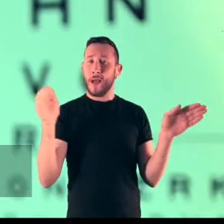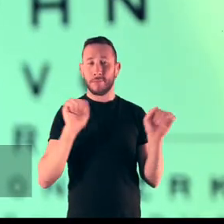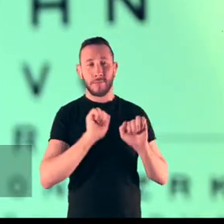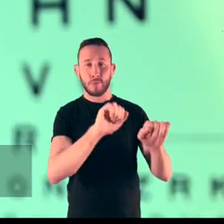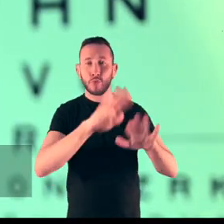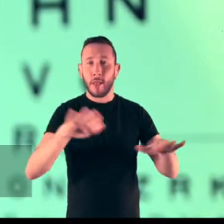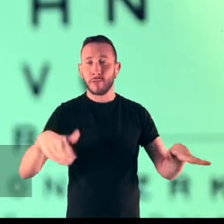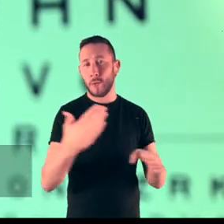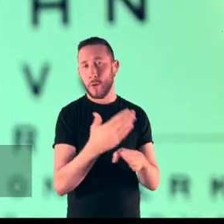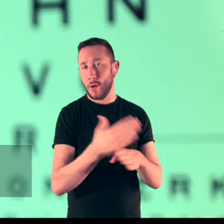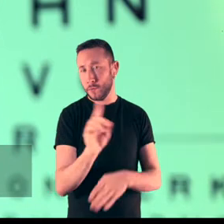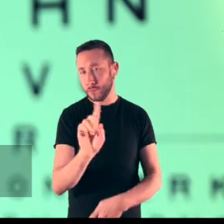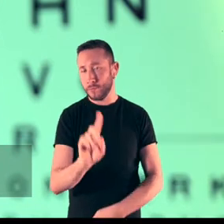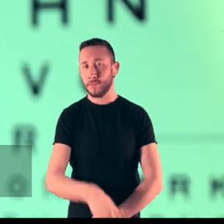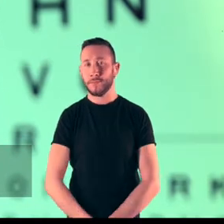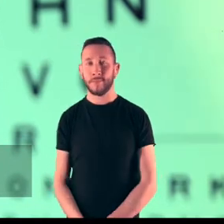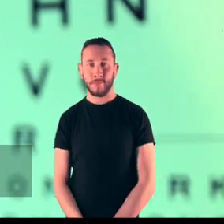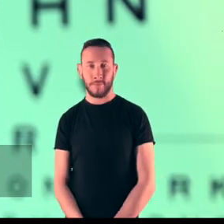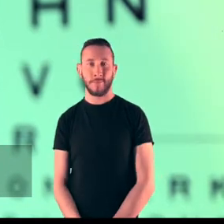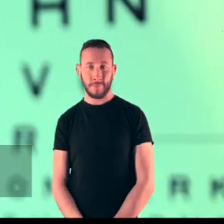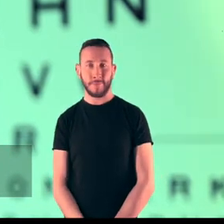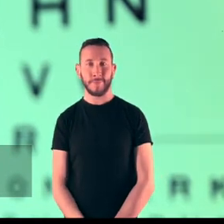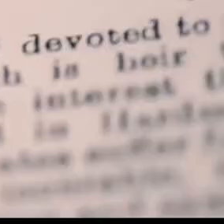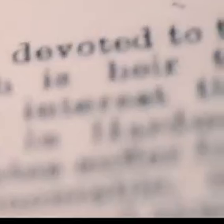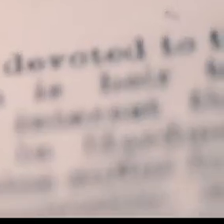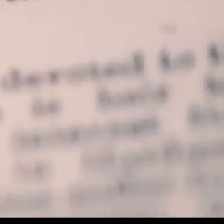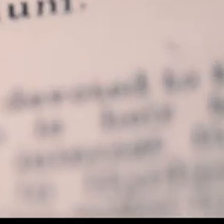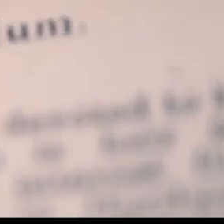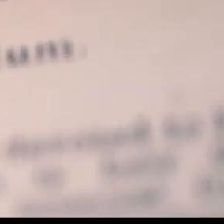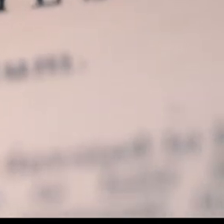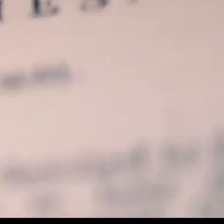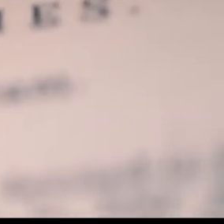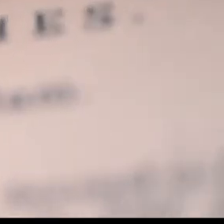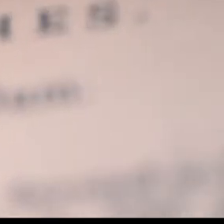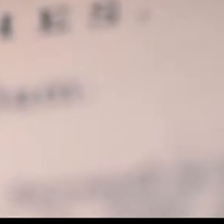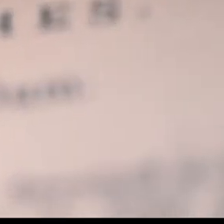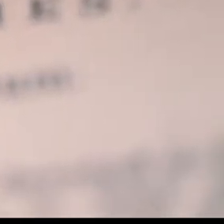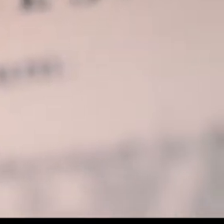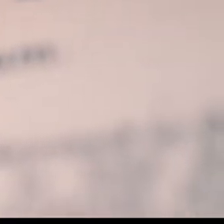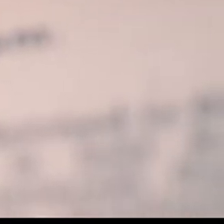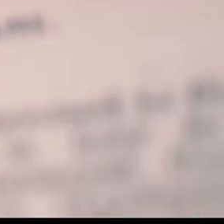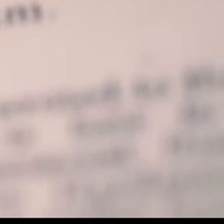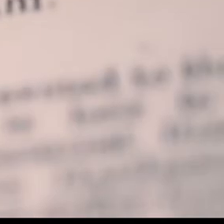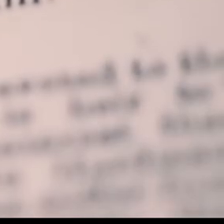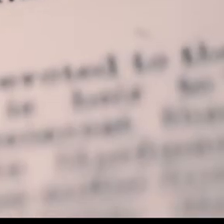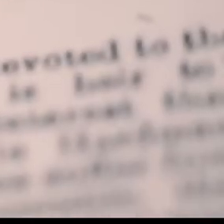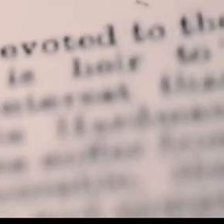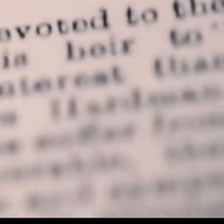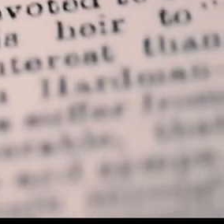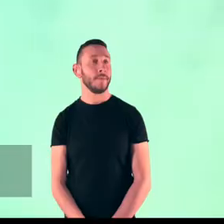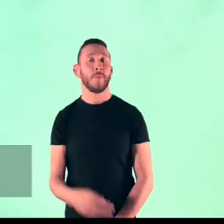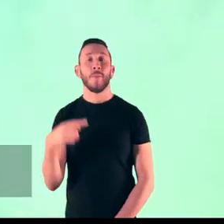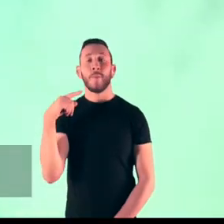to expand on what they could do with the children within the school. A newspaper. In the background, a black and white photograph of a